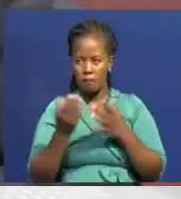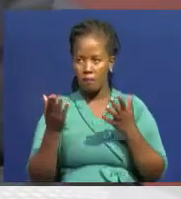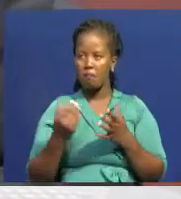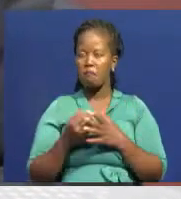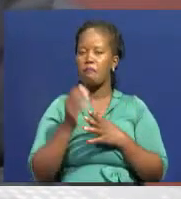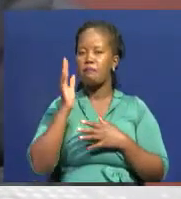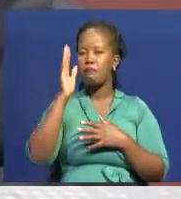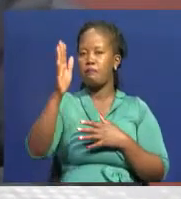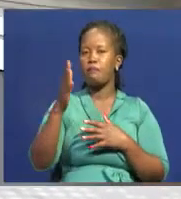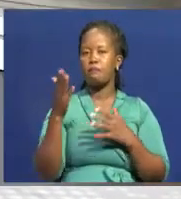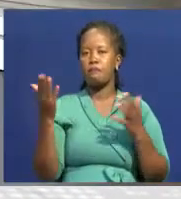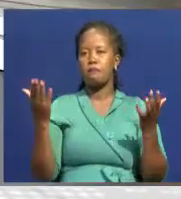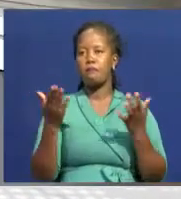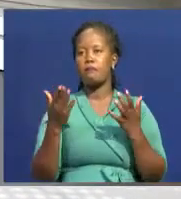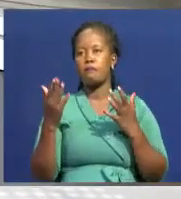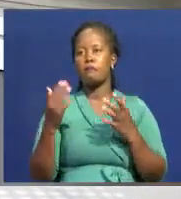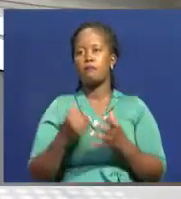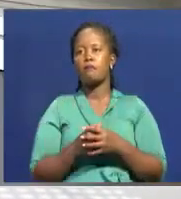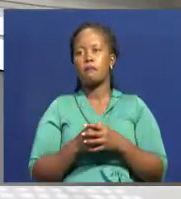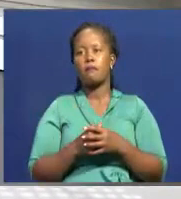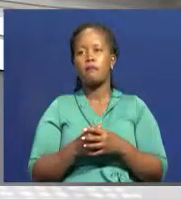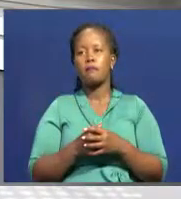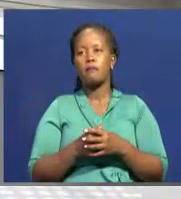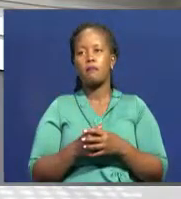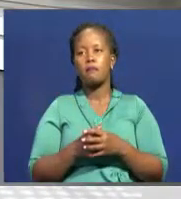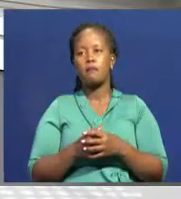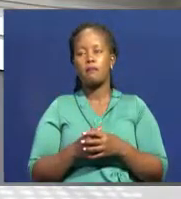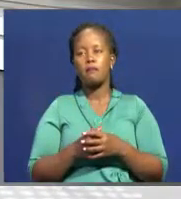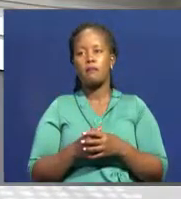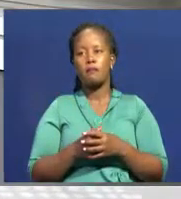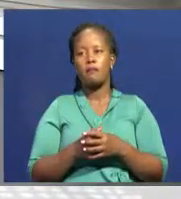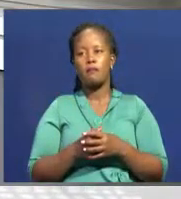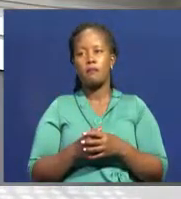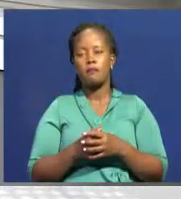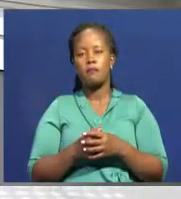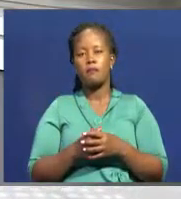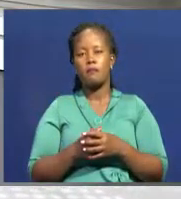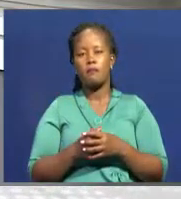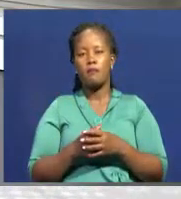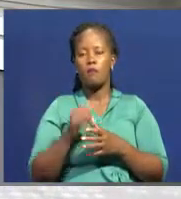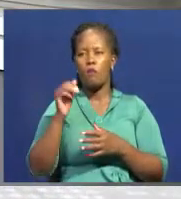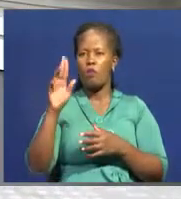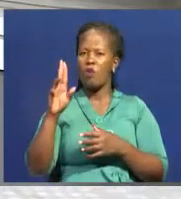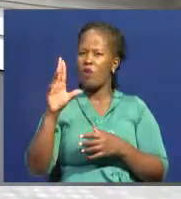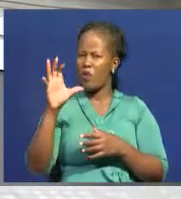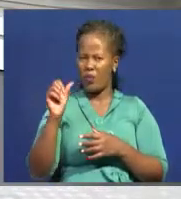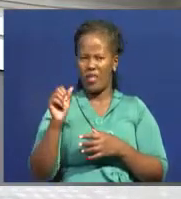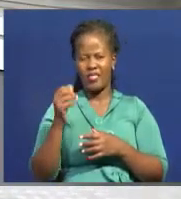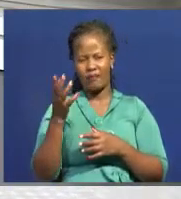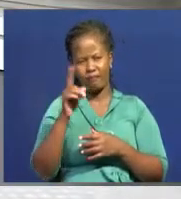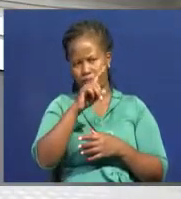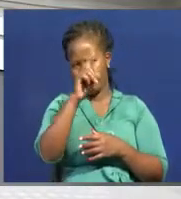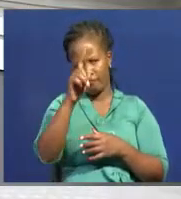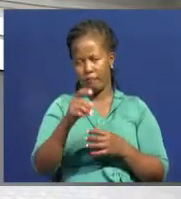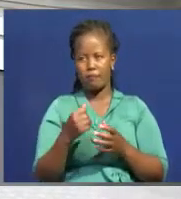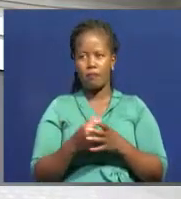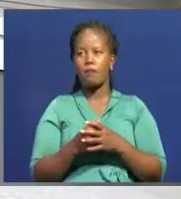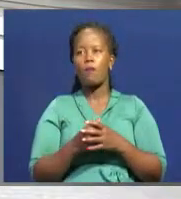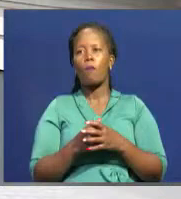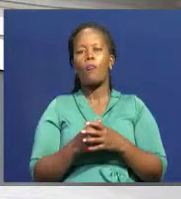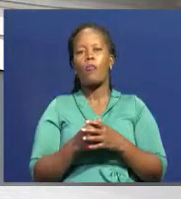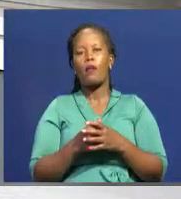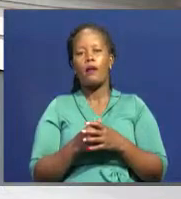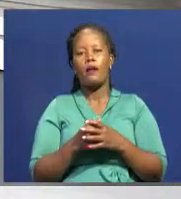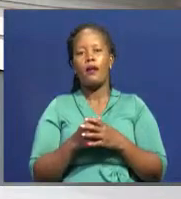over to LA. And Ondieki, I'm looking at diaspora